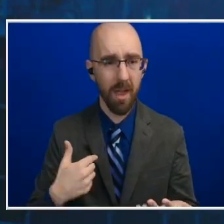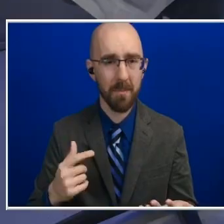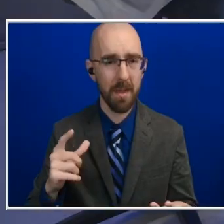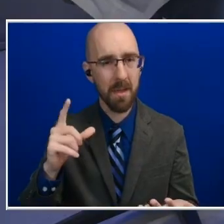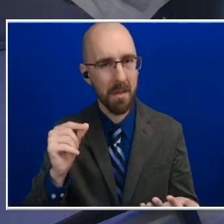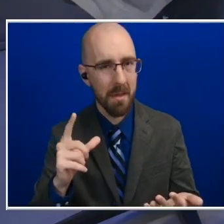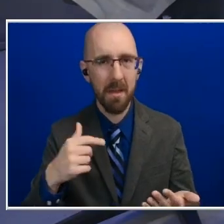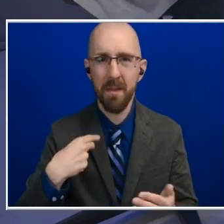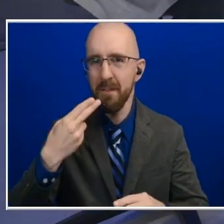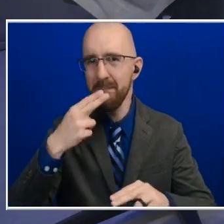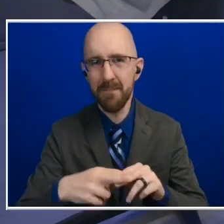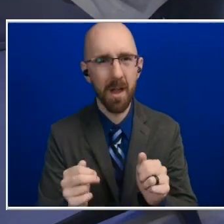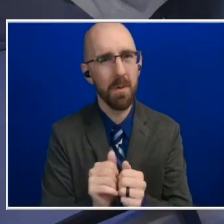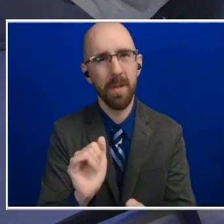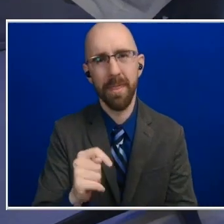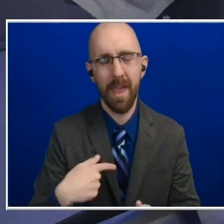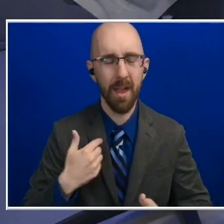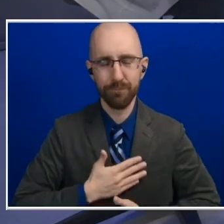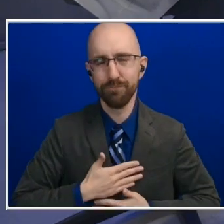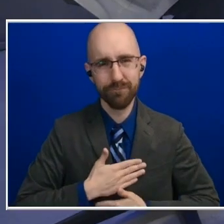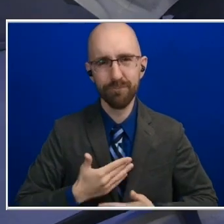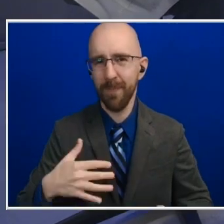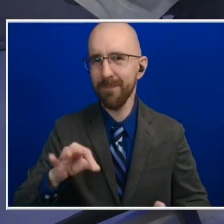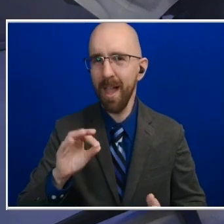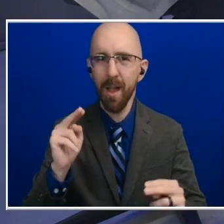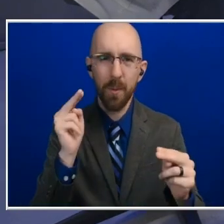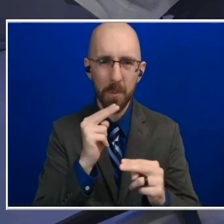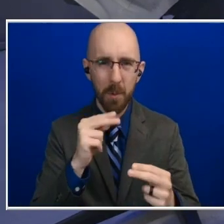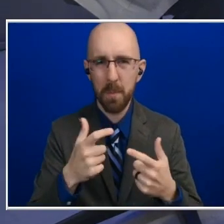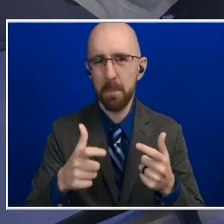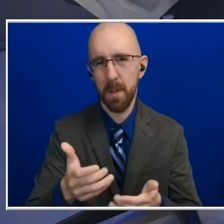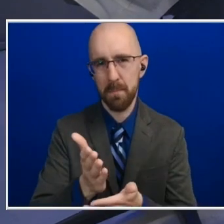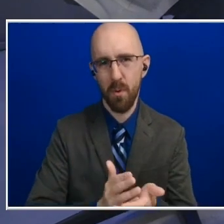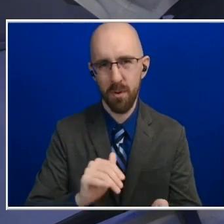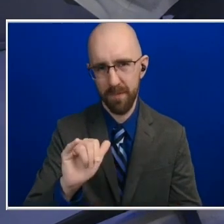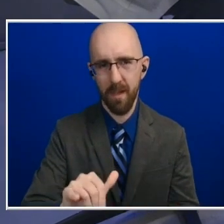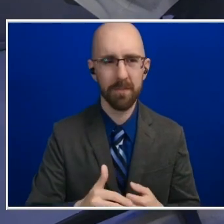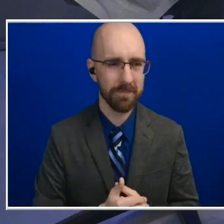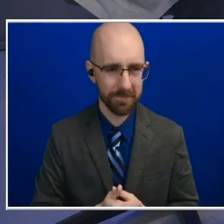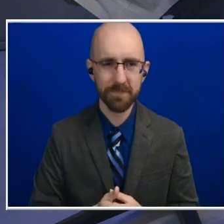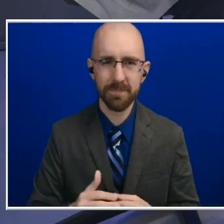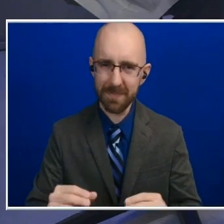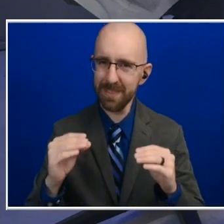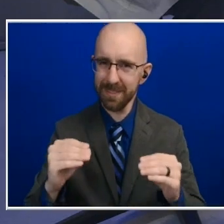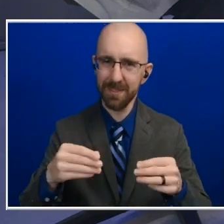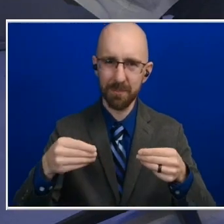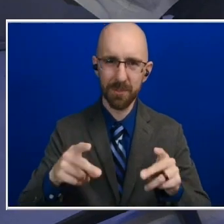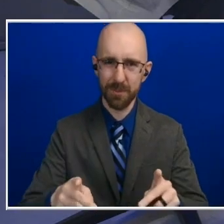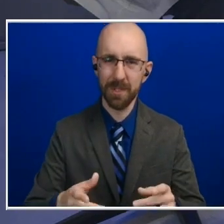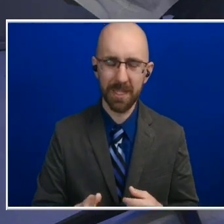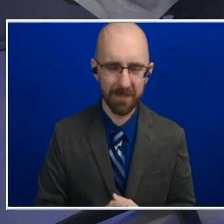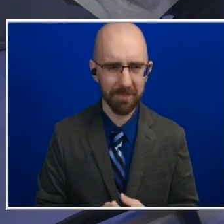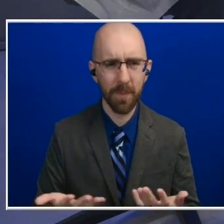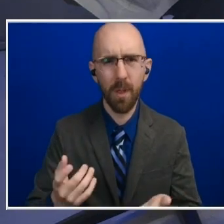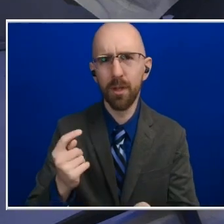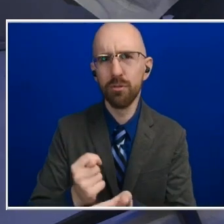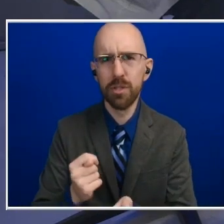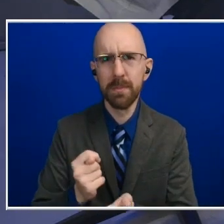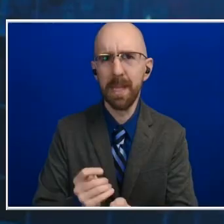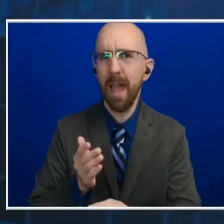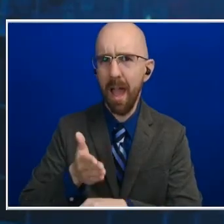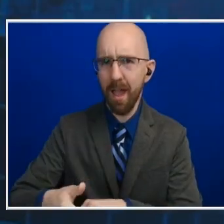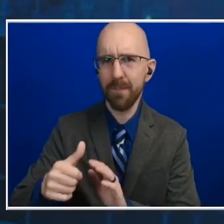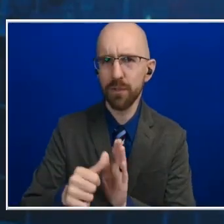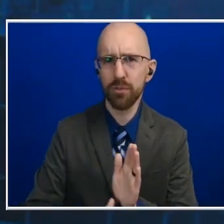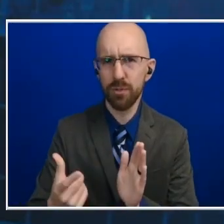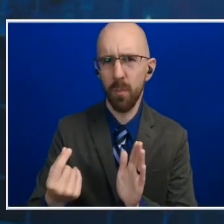So I found that humor was a big part of everything. And what a teaching opportunity. Yes. What treatments came after surgery?